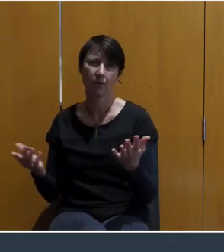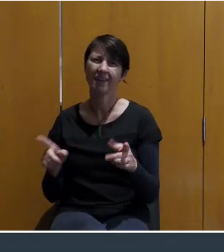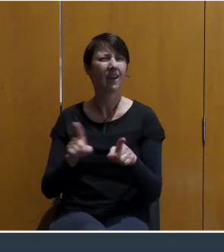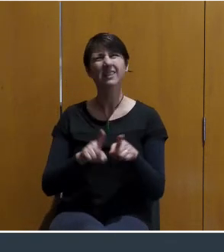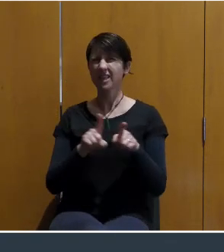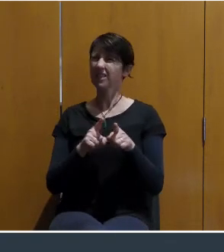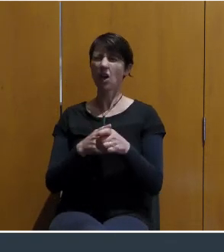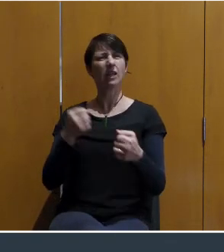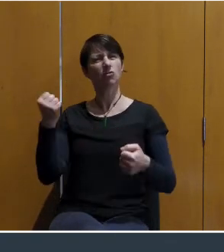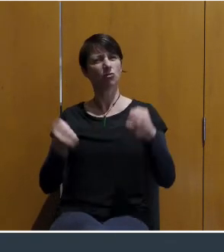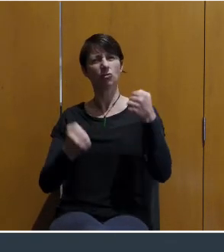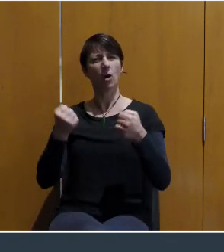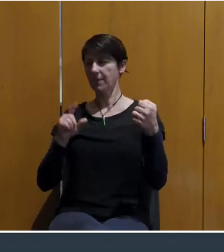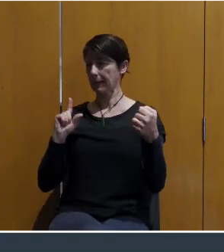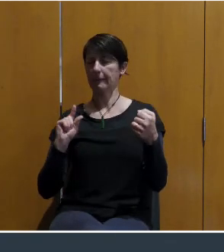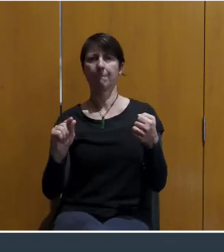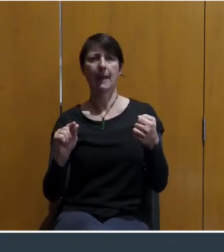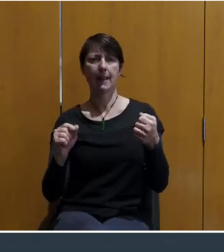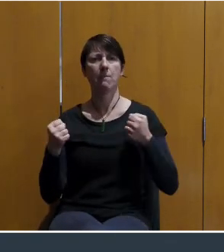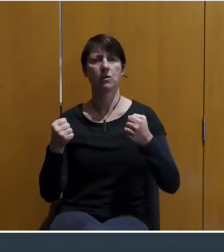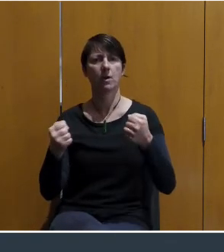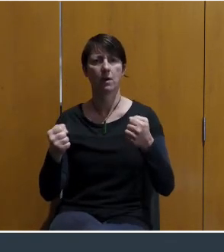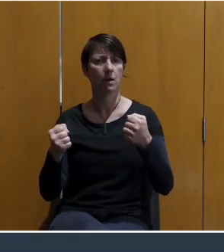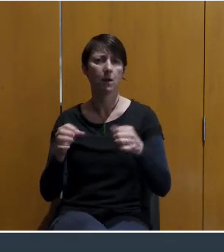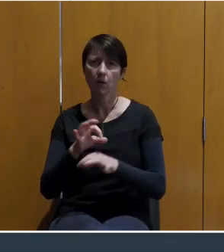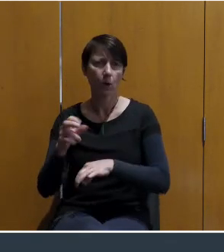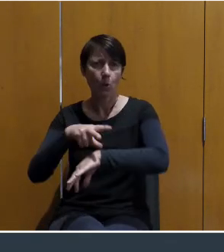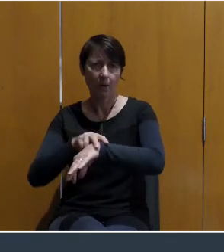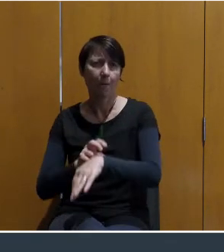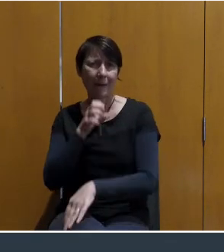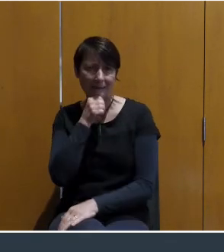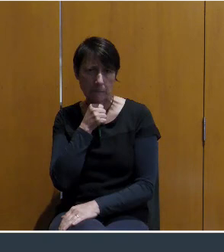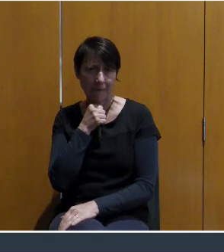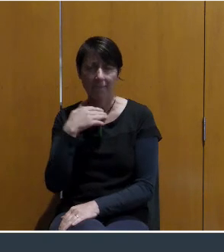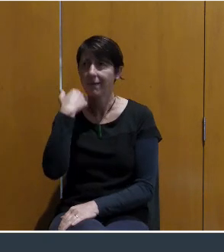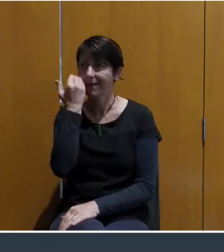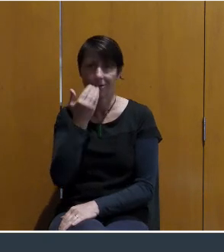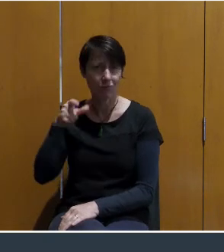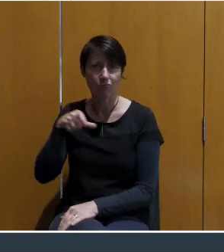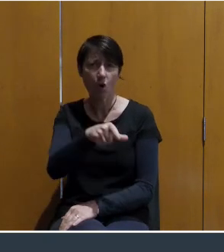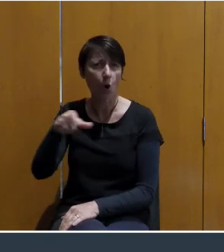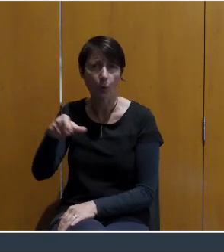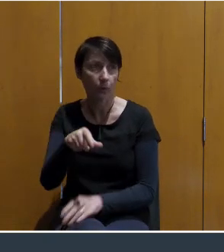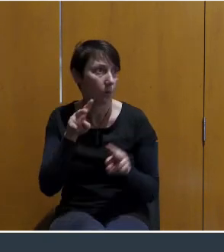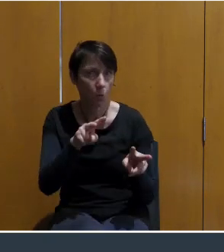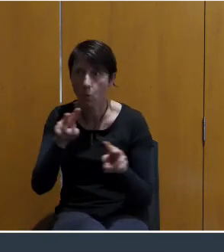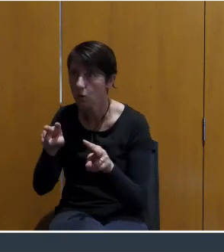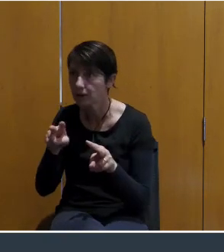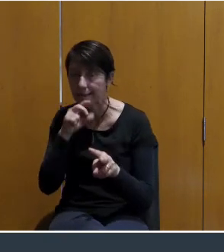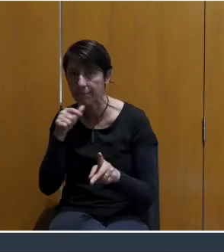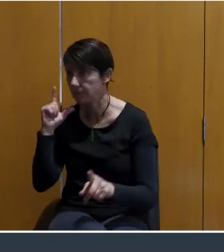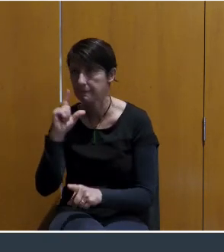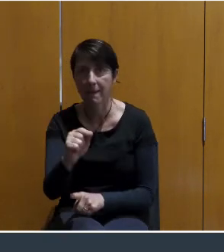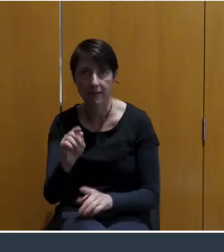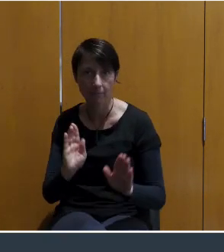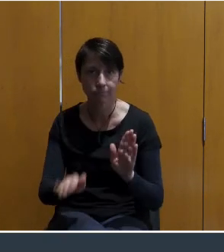that there's not a policeman in every part of the street or road looking for people speeding. The expectation is on